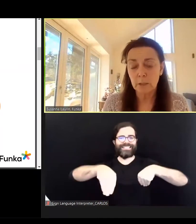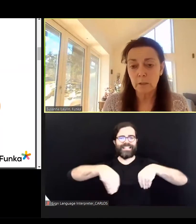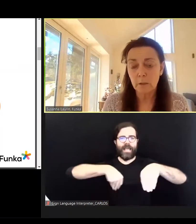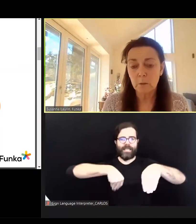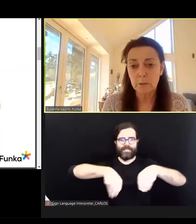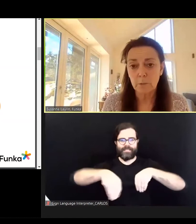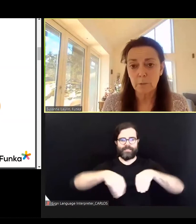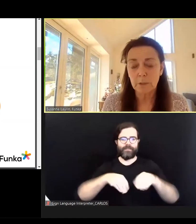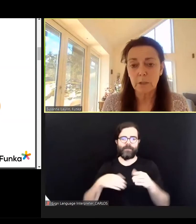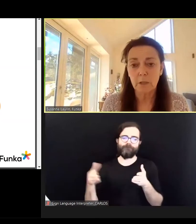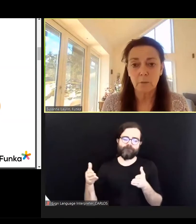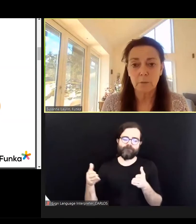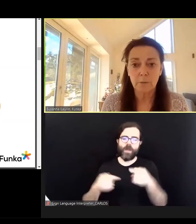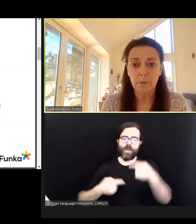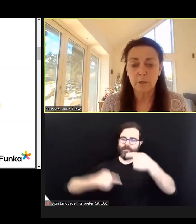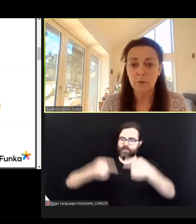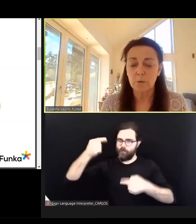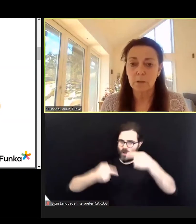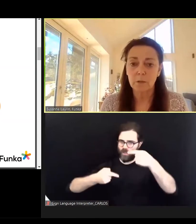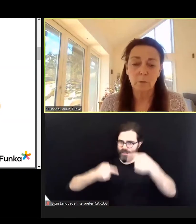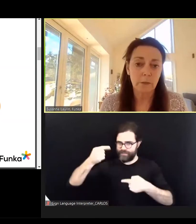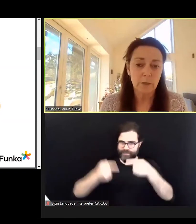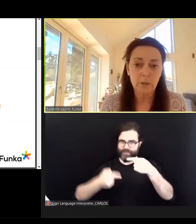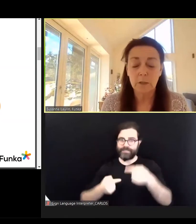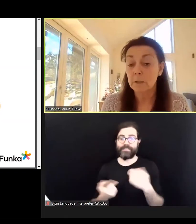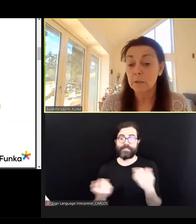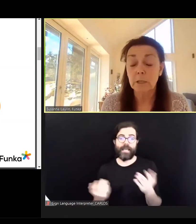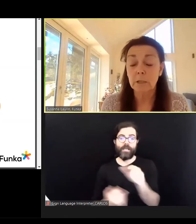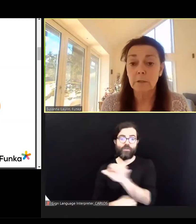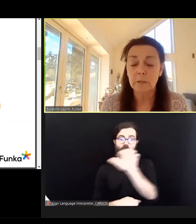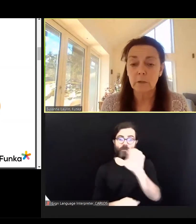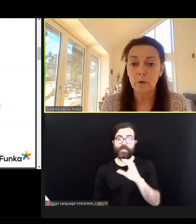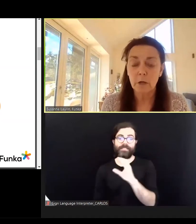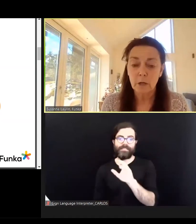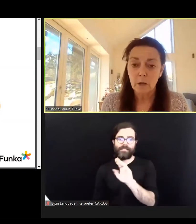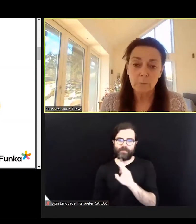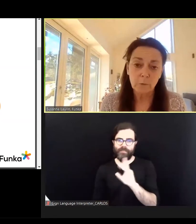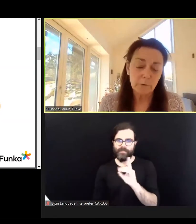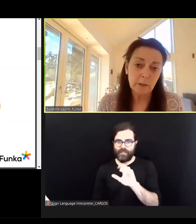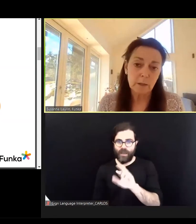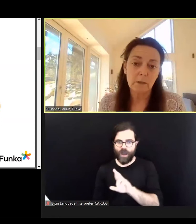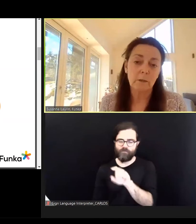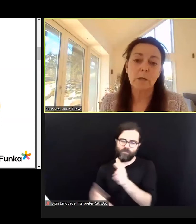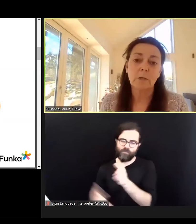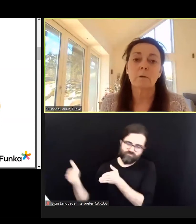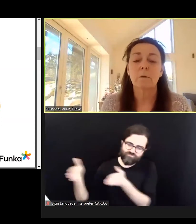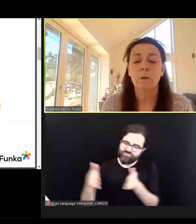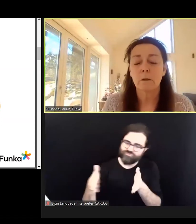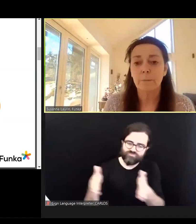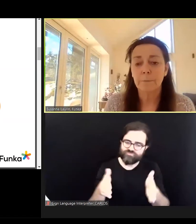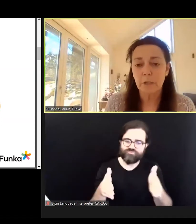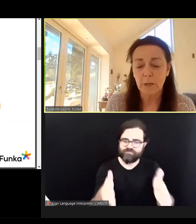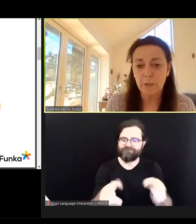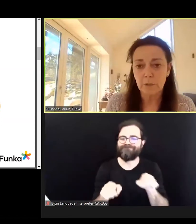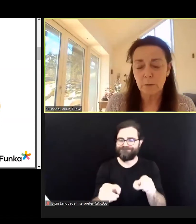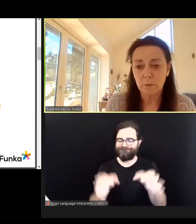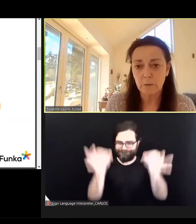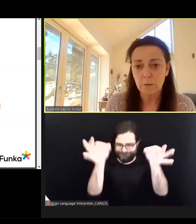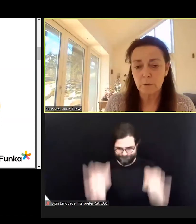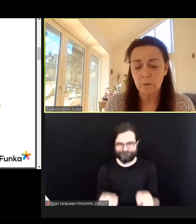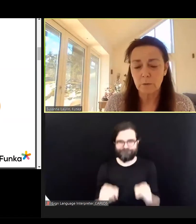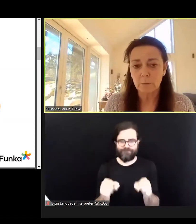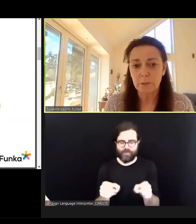EU level regulations. So really, to summarize this in 10 minutes is quite